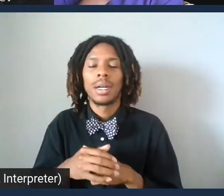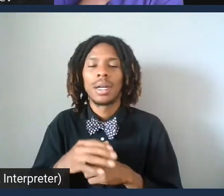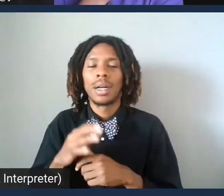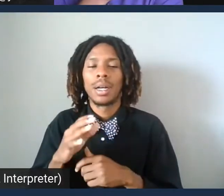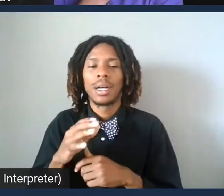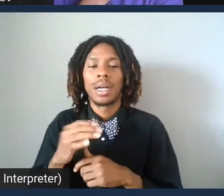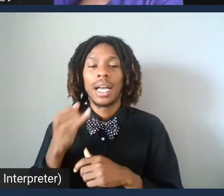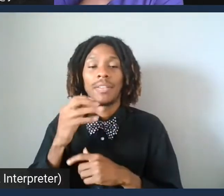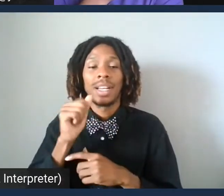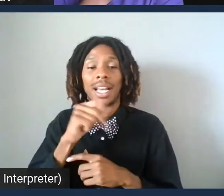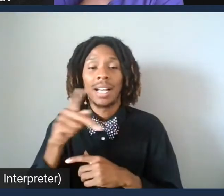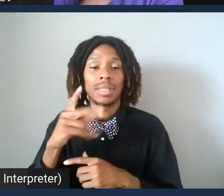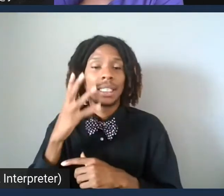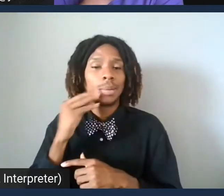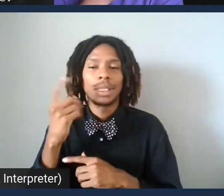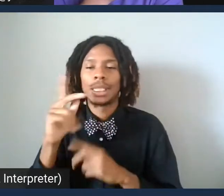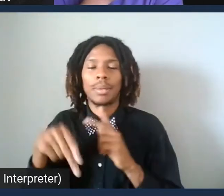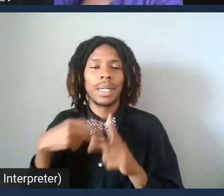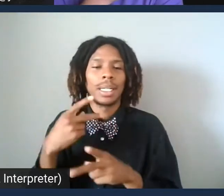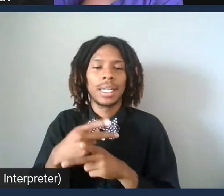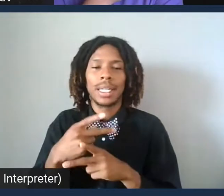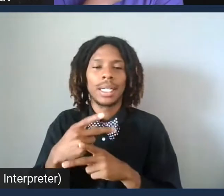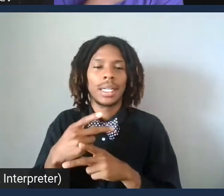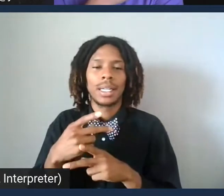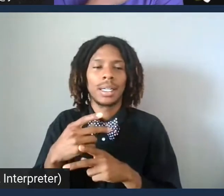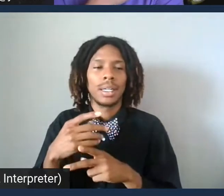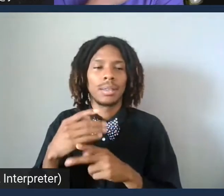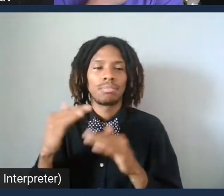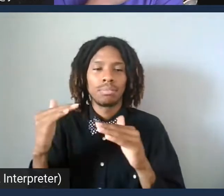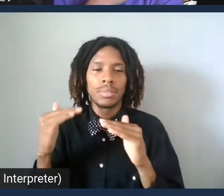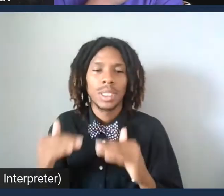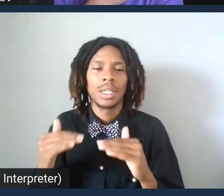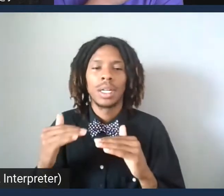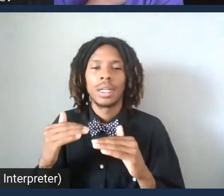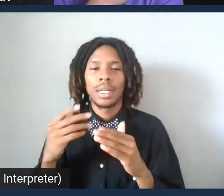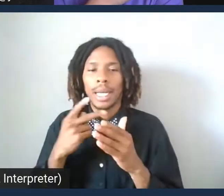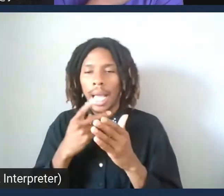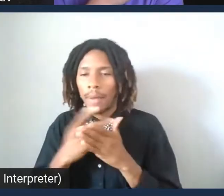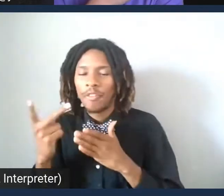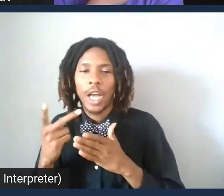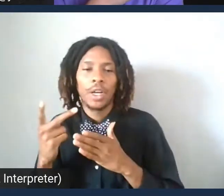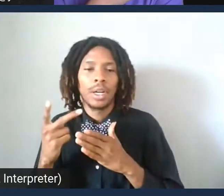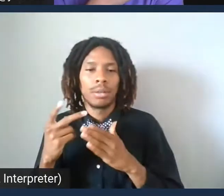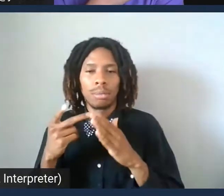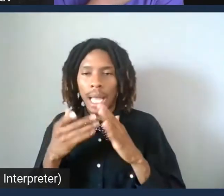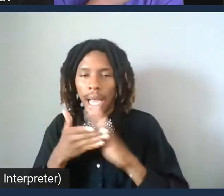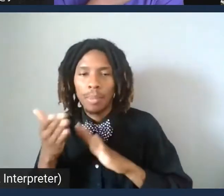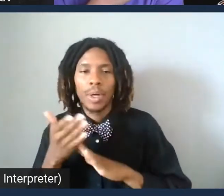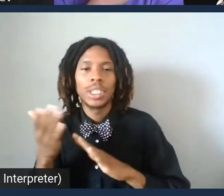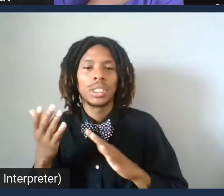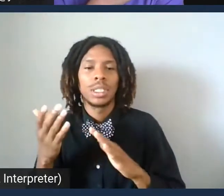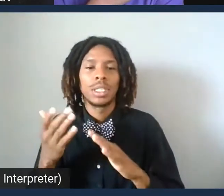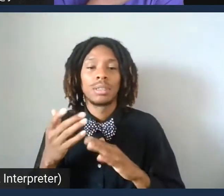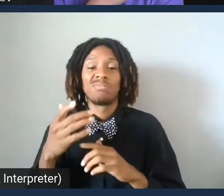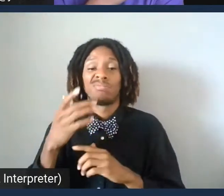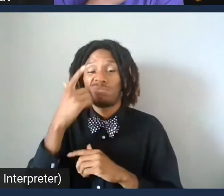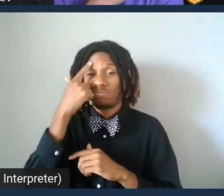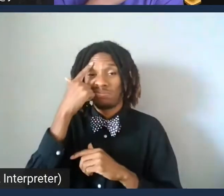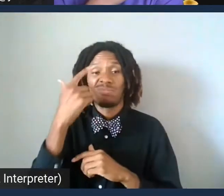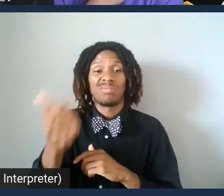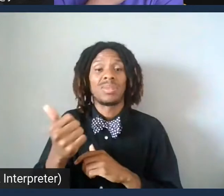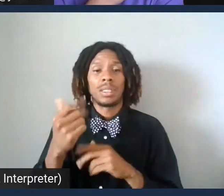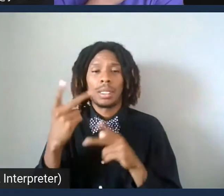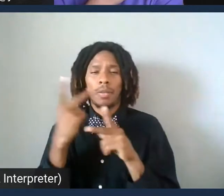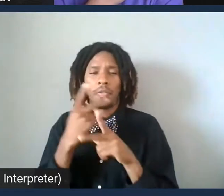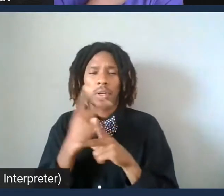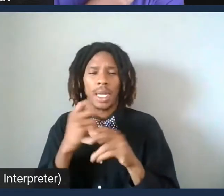your application is experiencing some sort of degraded mode of operation and degraded failures, it is really up to you to figure